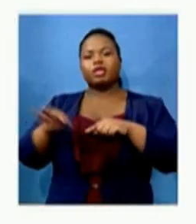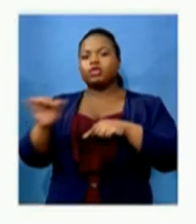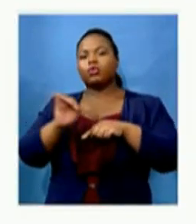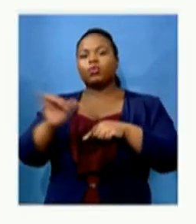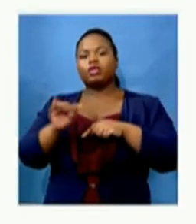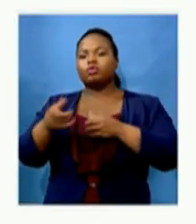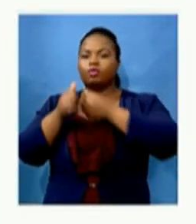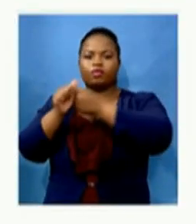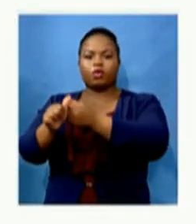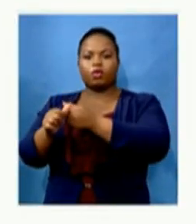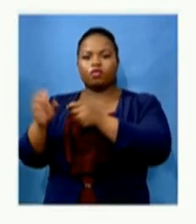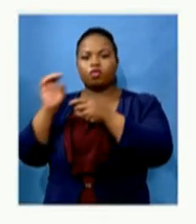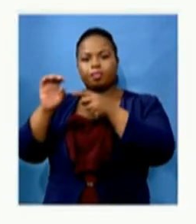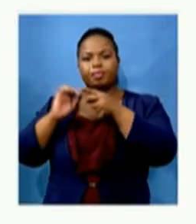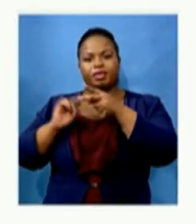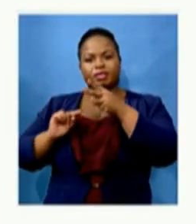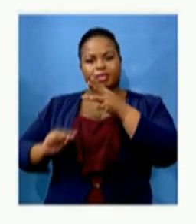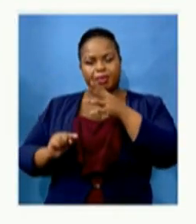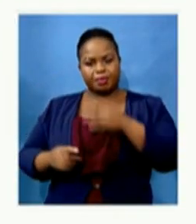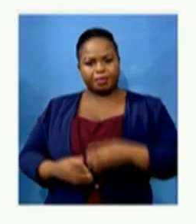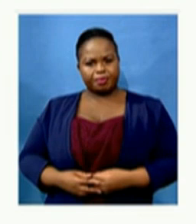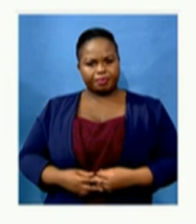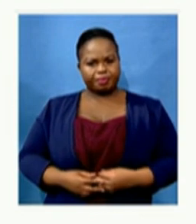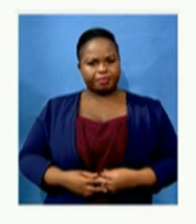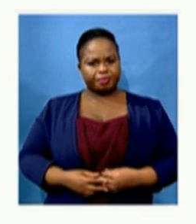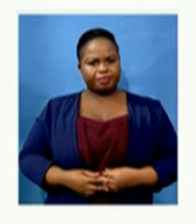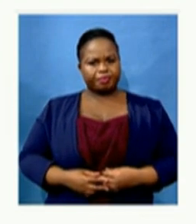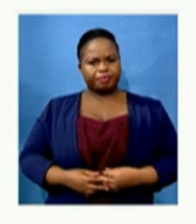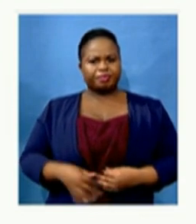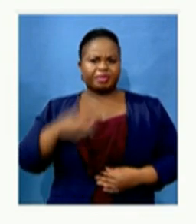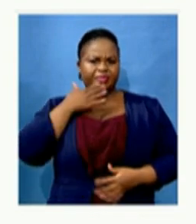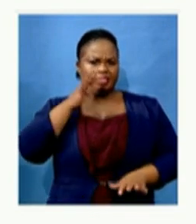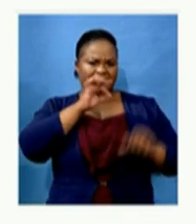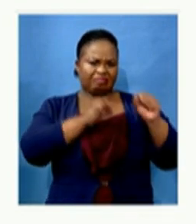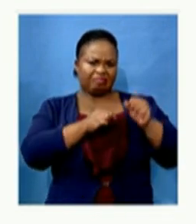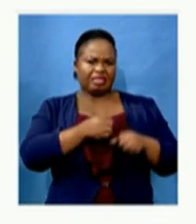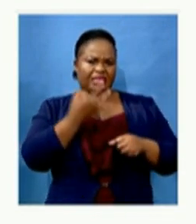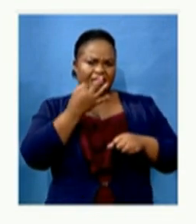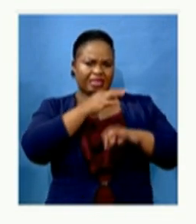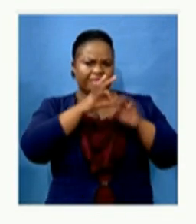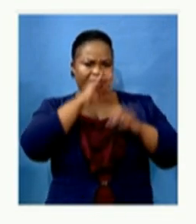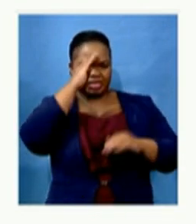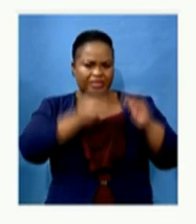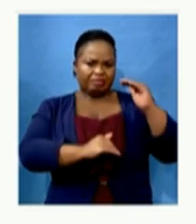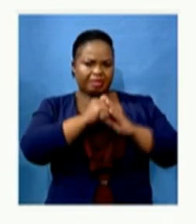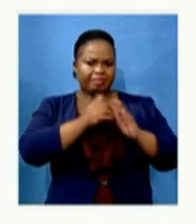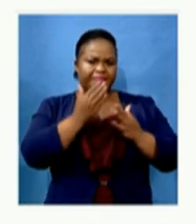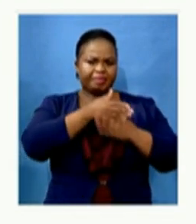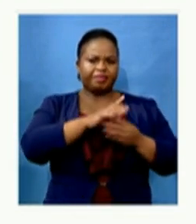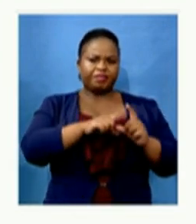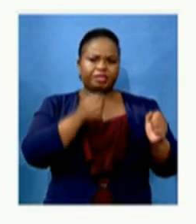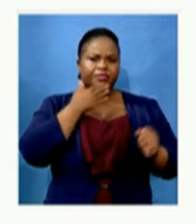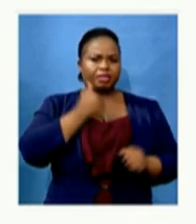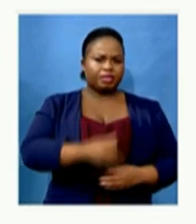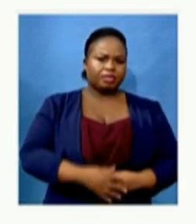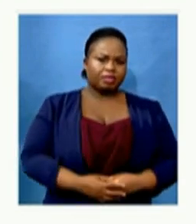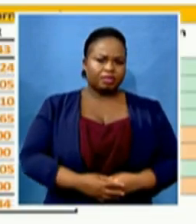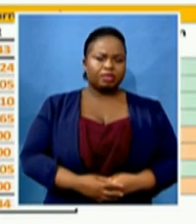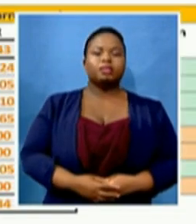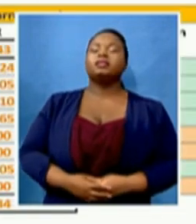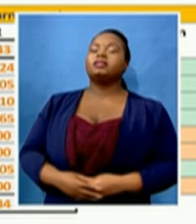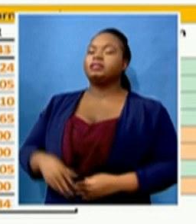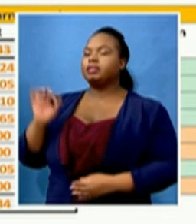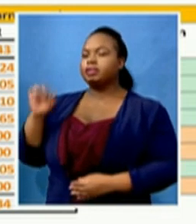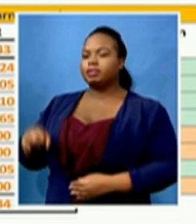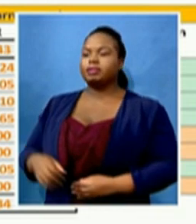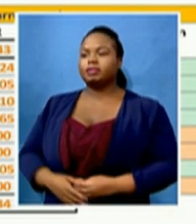Alex, can you try and wrap in the next 3 minutes, please? Yeah, I'll do that. So, so in essence, you have